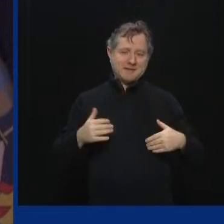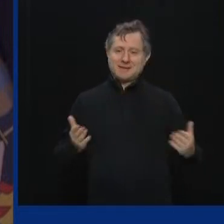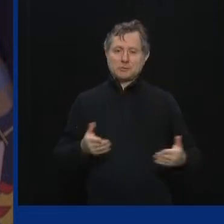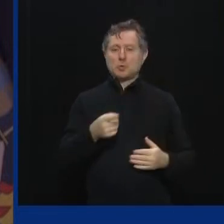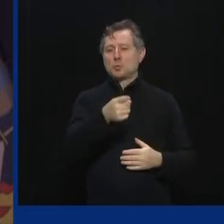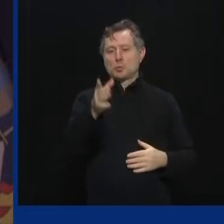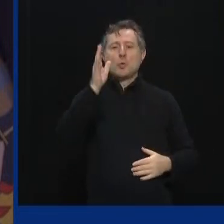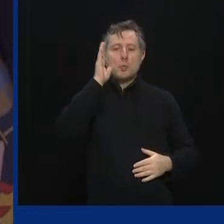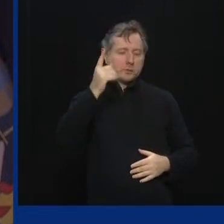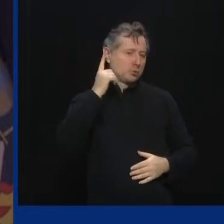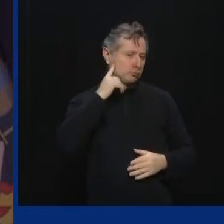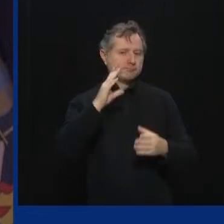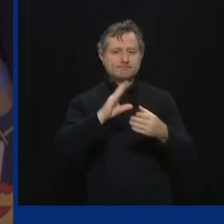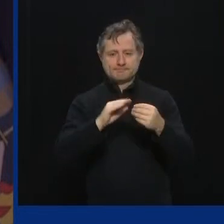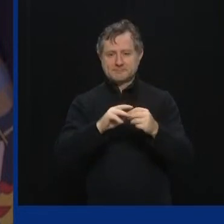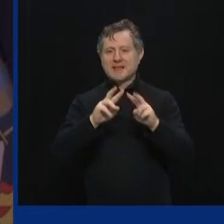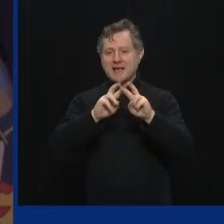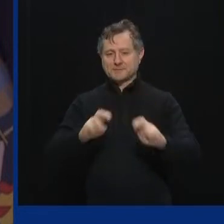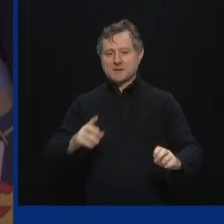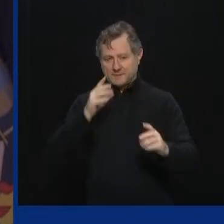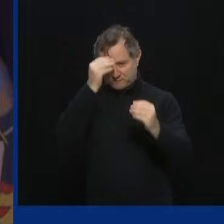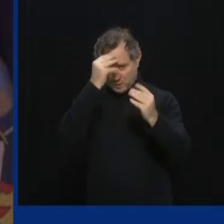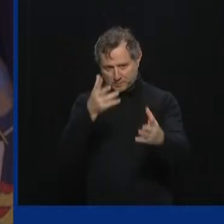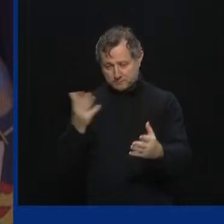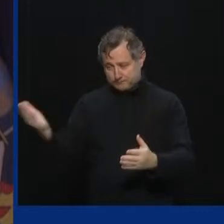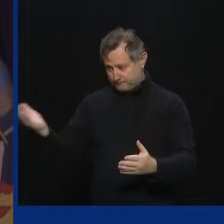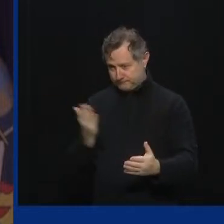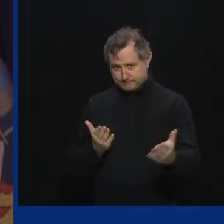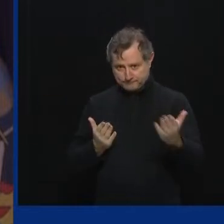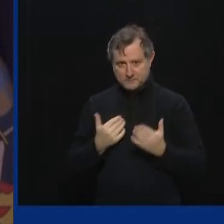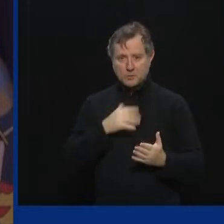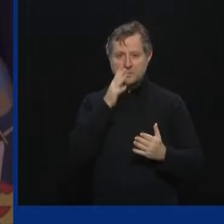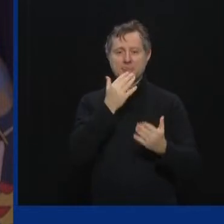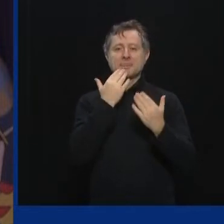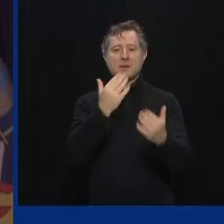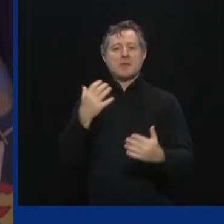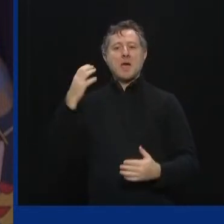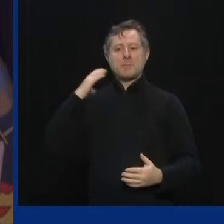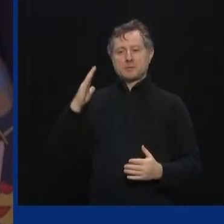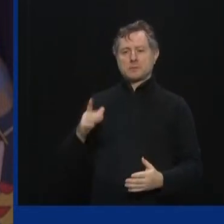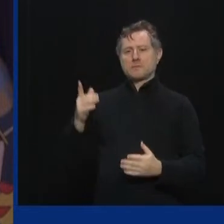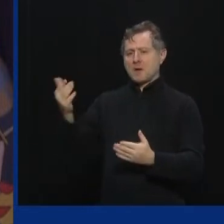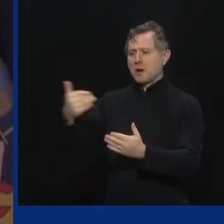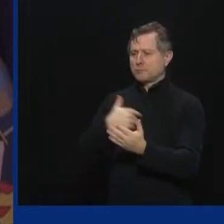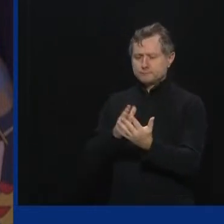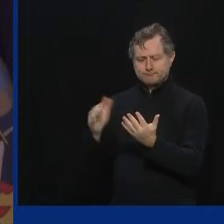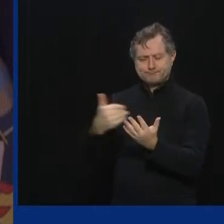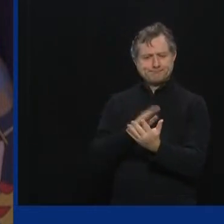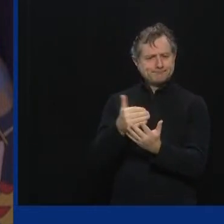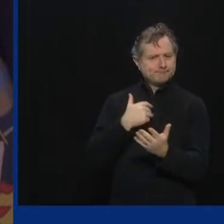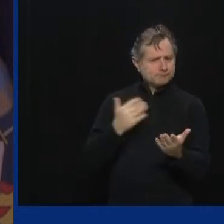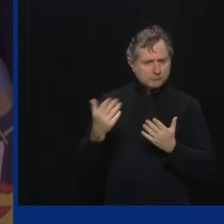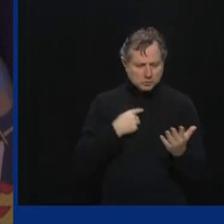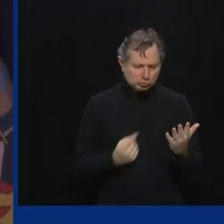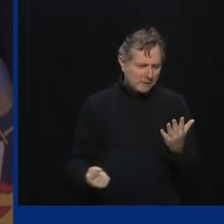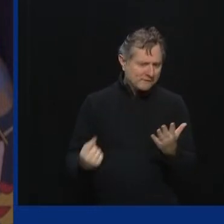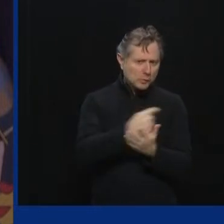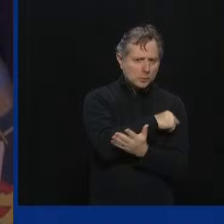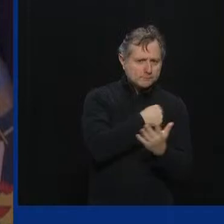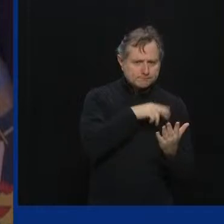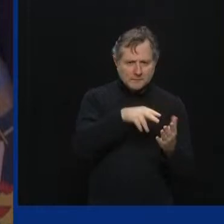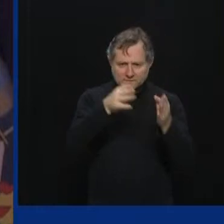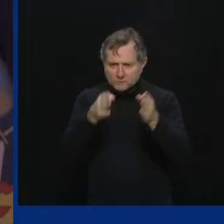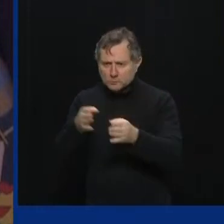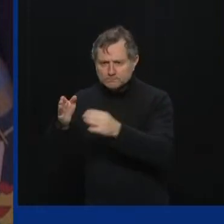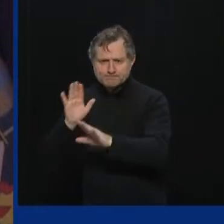the information that's been presented to me. But I want to thank the Commission for their thorough review and bringing me individuals with diverse backgrounds, which